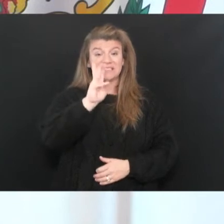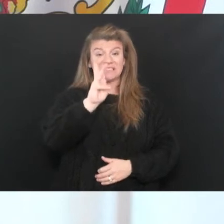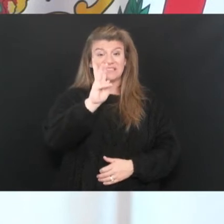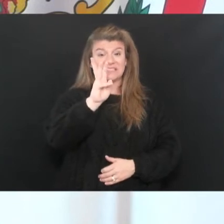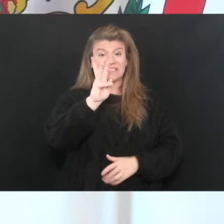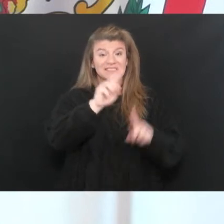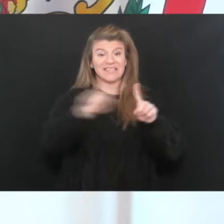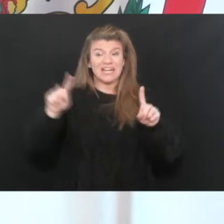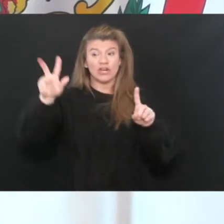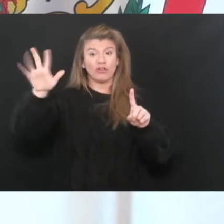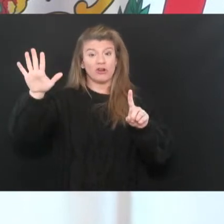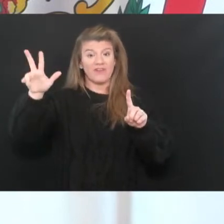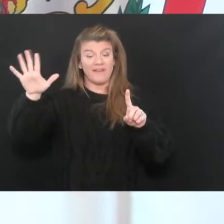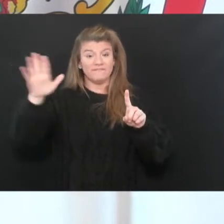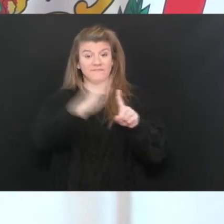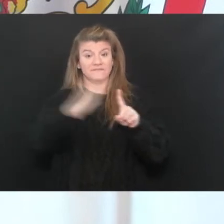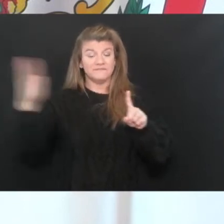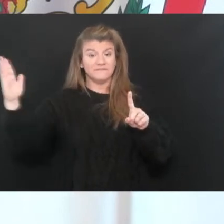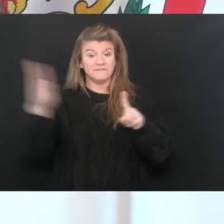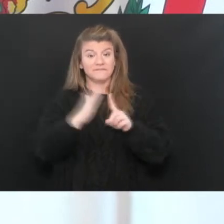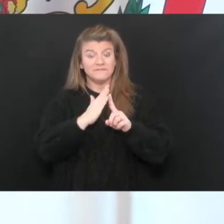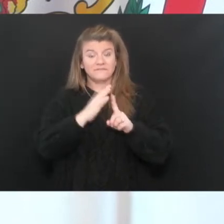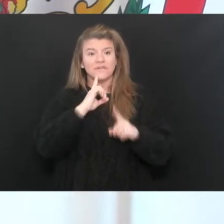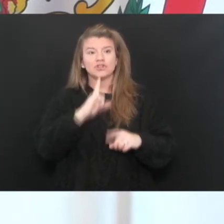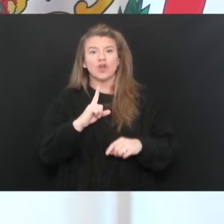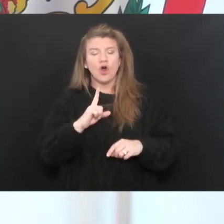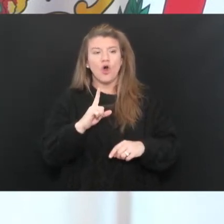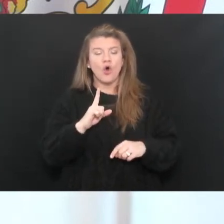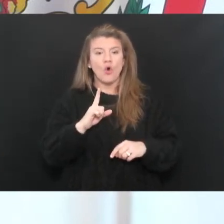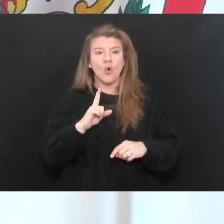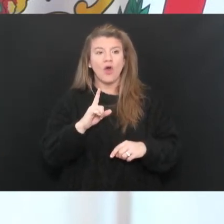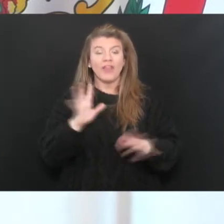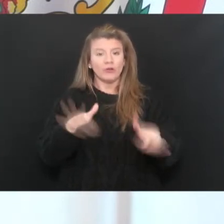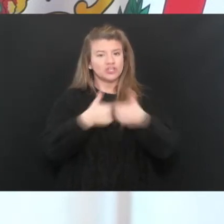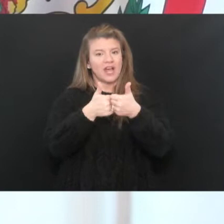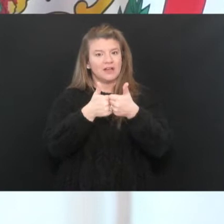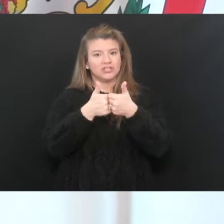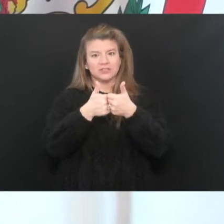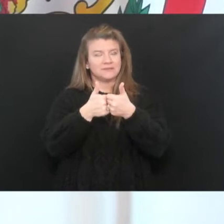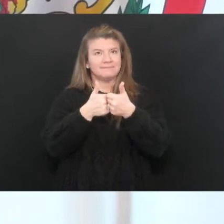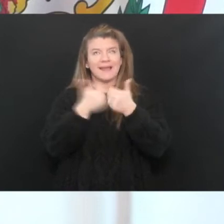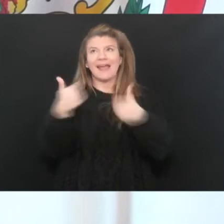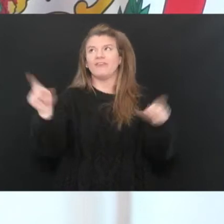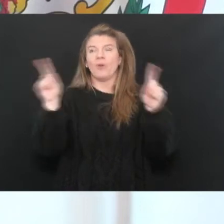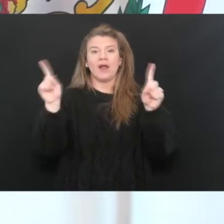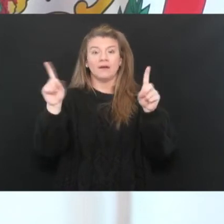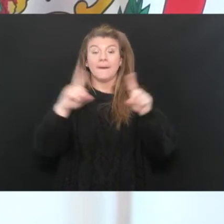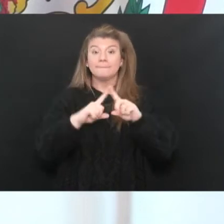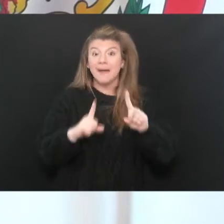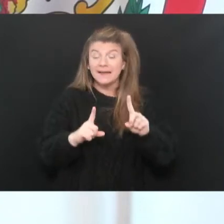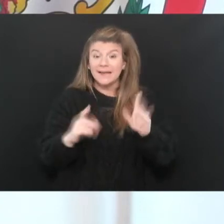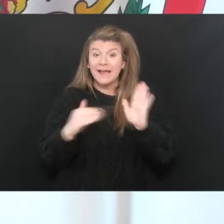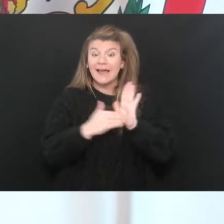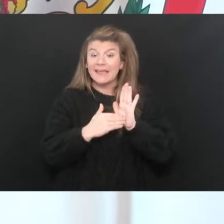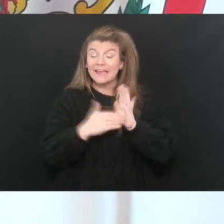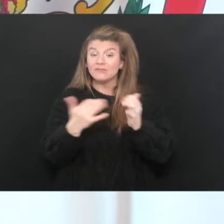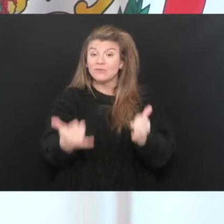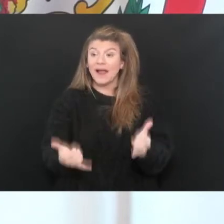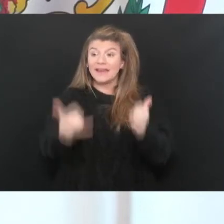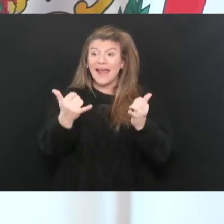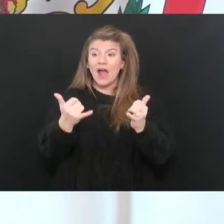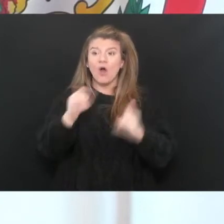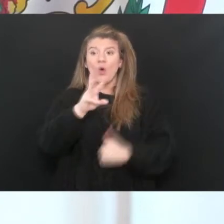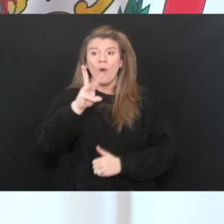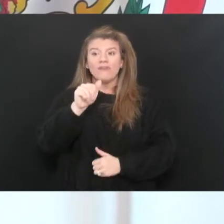to 35 years of age. So there's absolute challenges everywhere. But again, right now, West Virginia's got to